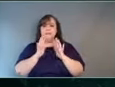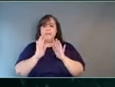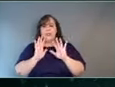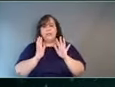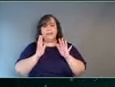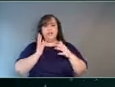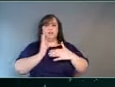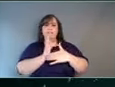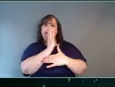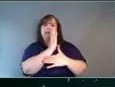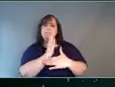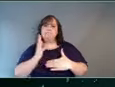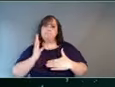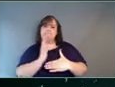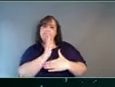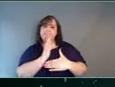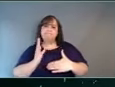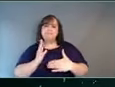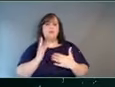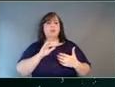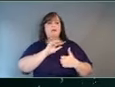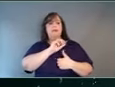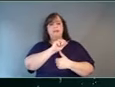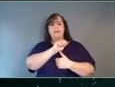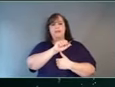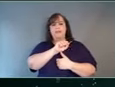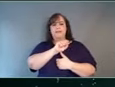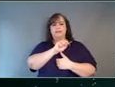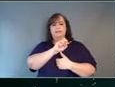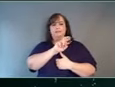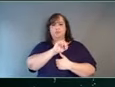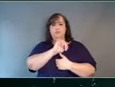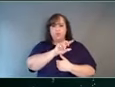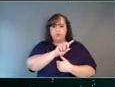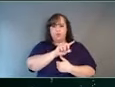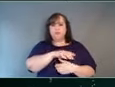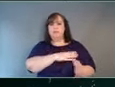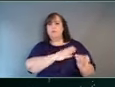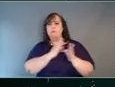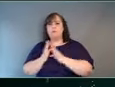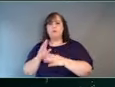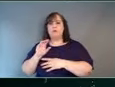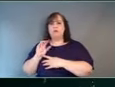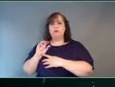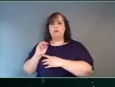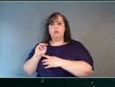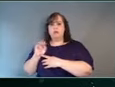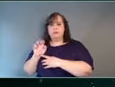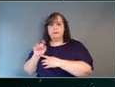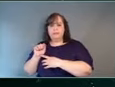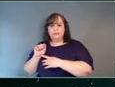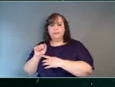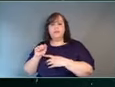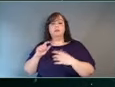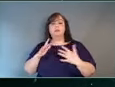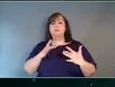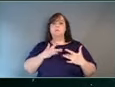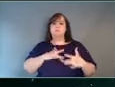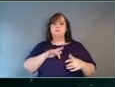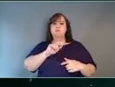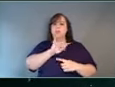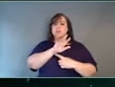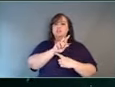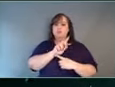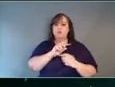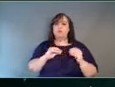continuum between what we think of as asteroids and comets, but typically asteroids are composed of more rocky materials,